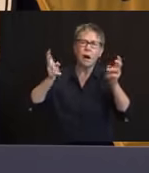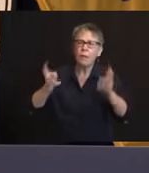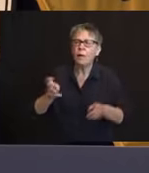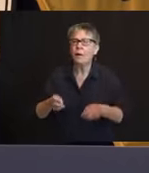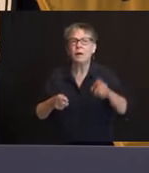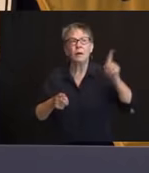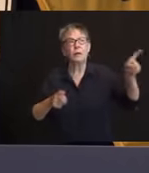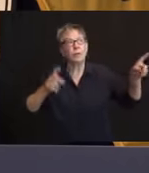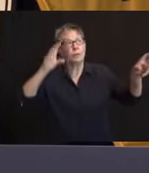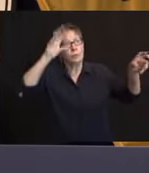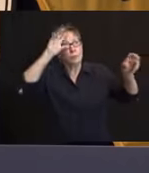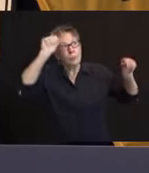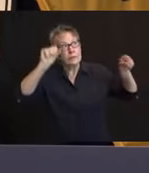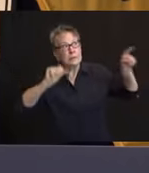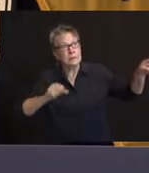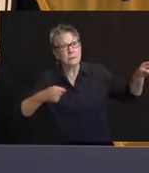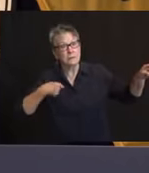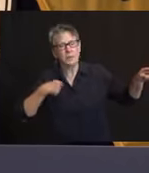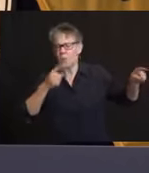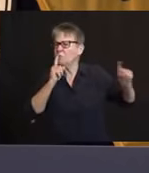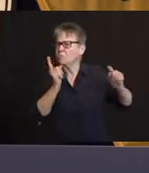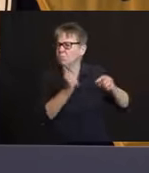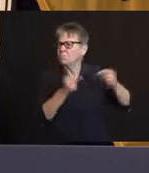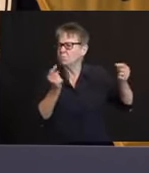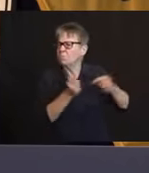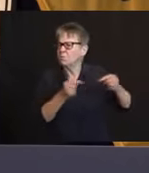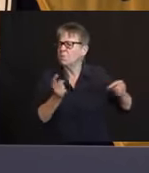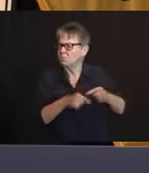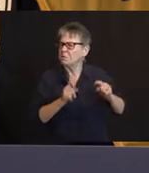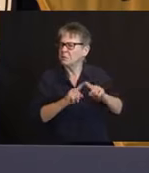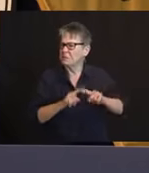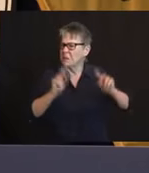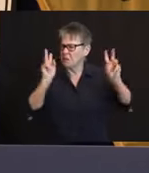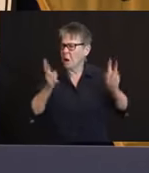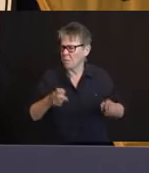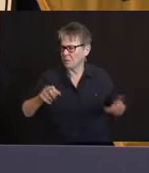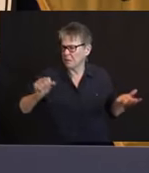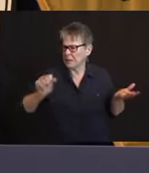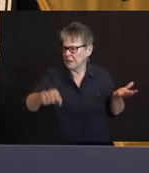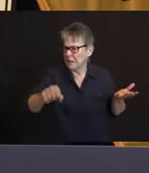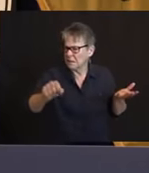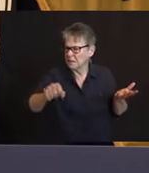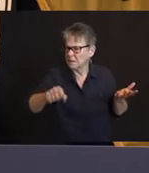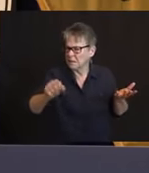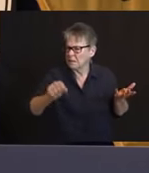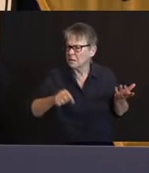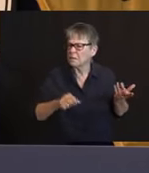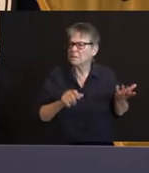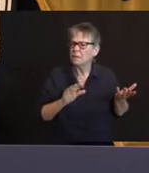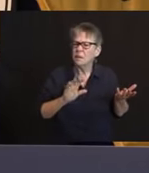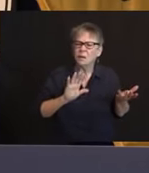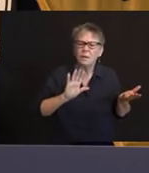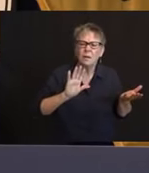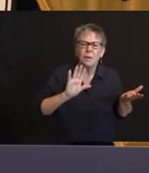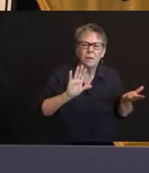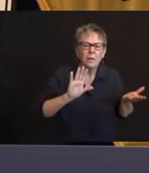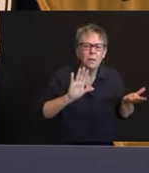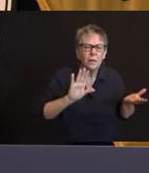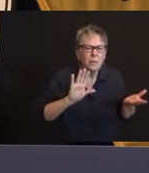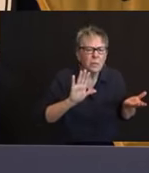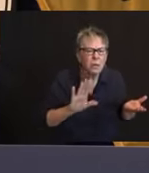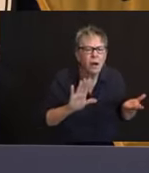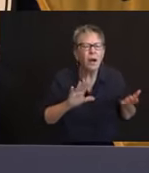discuss this moment in time, the need for us to come together as a nation, Confederate